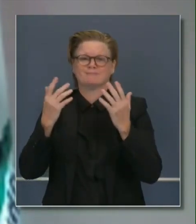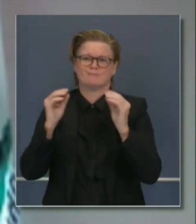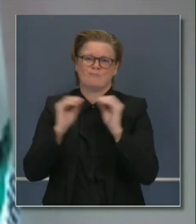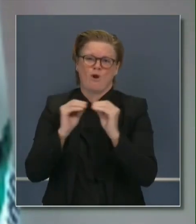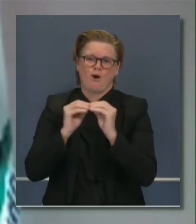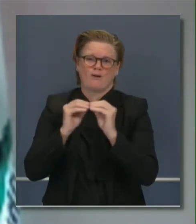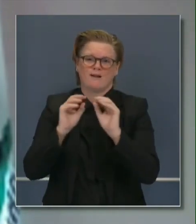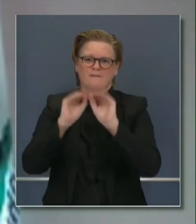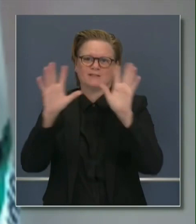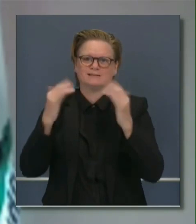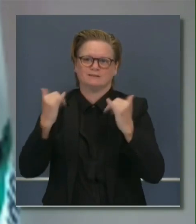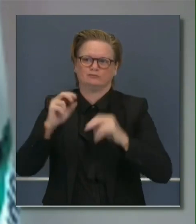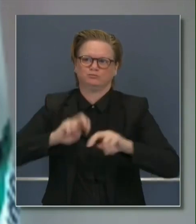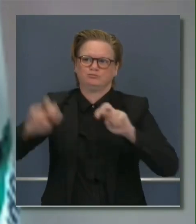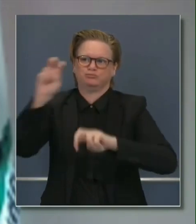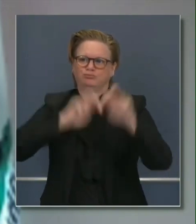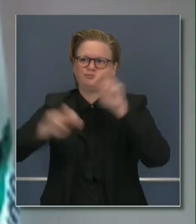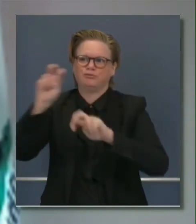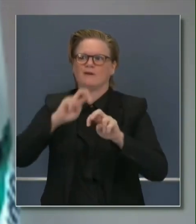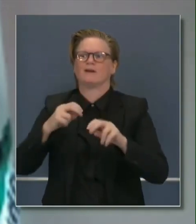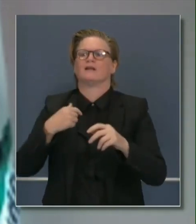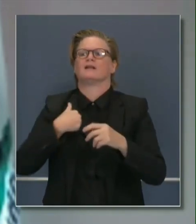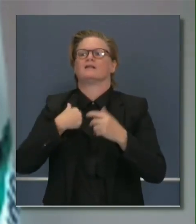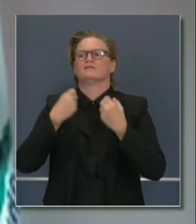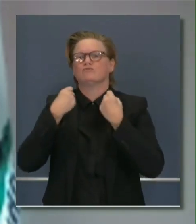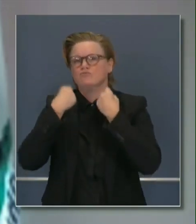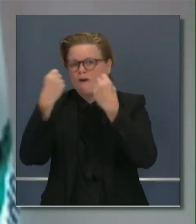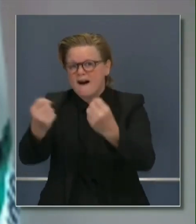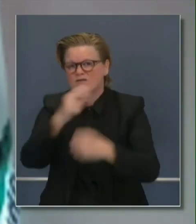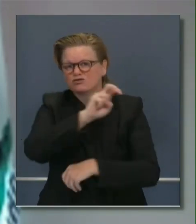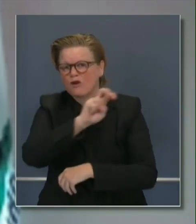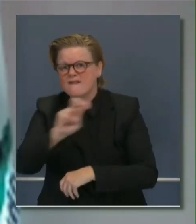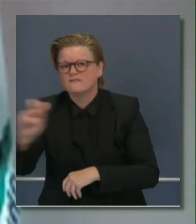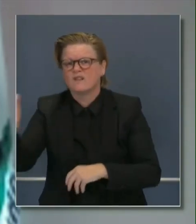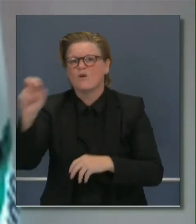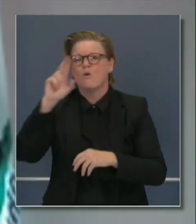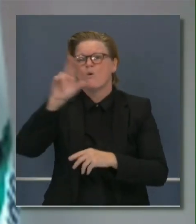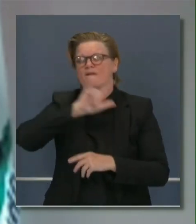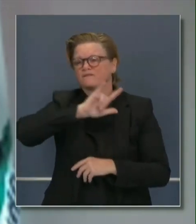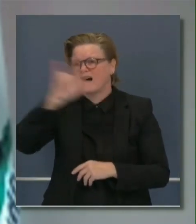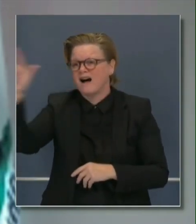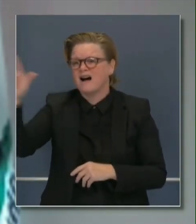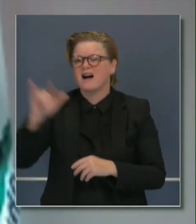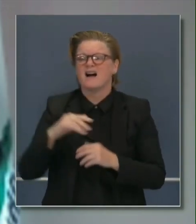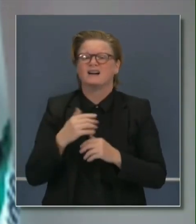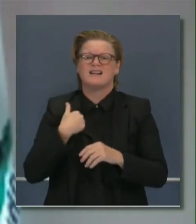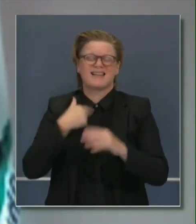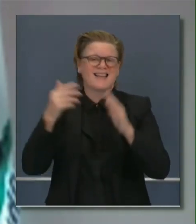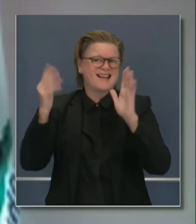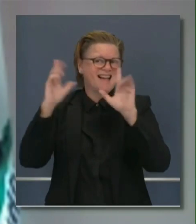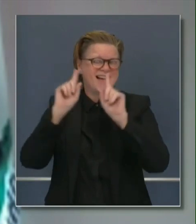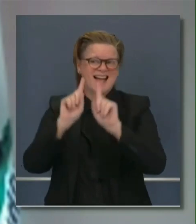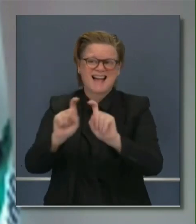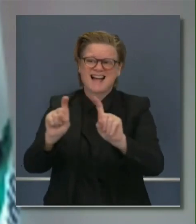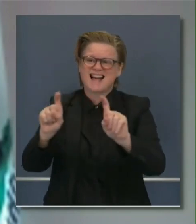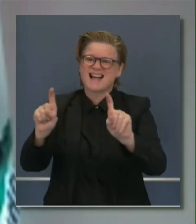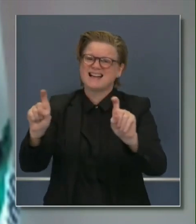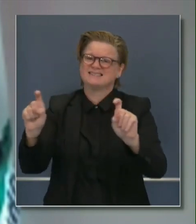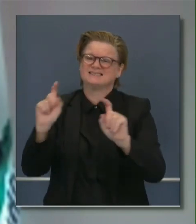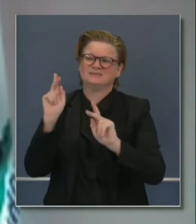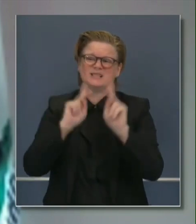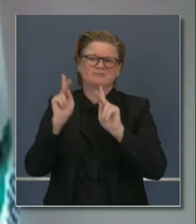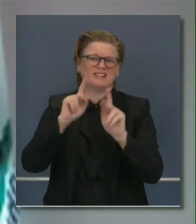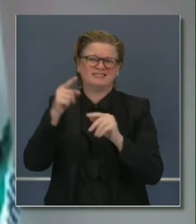either by air or by car. And we're asking people then to consider canceling their travel